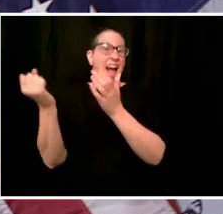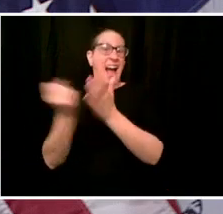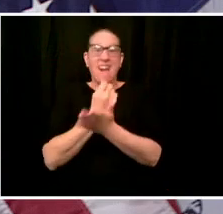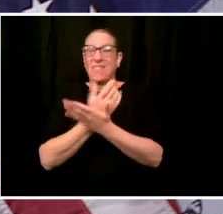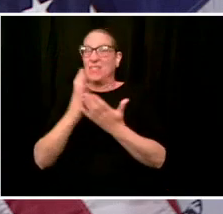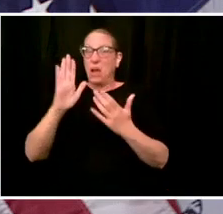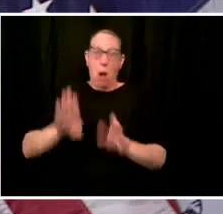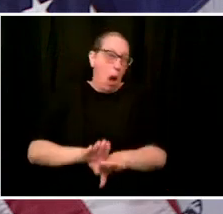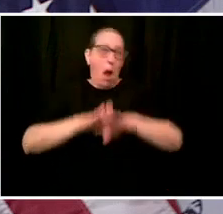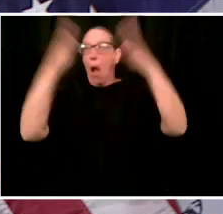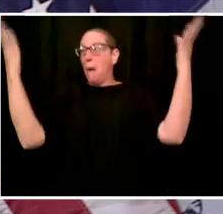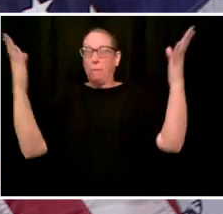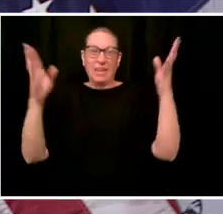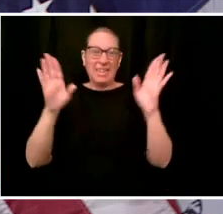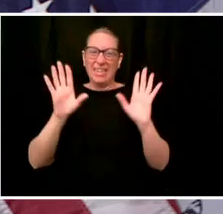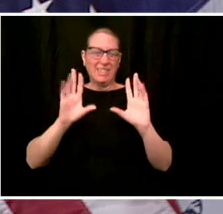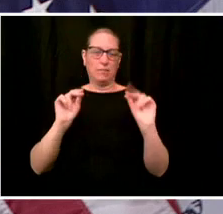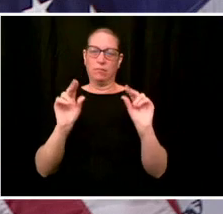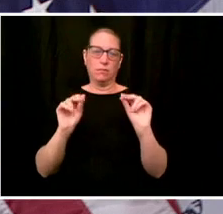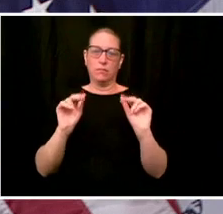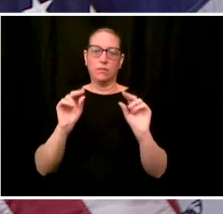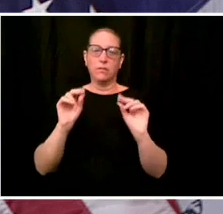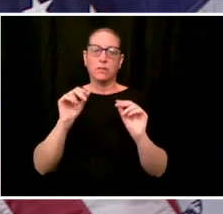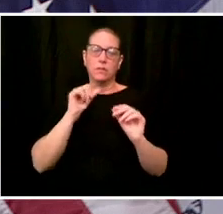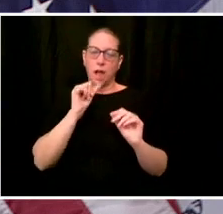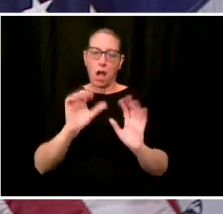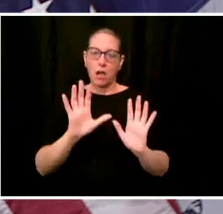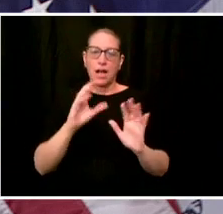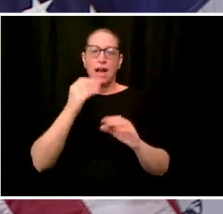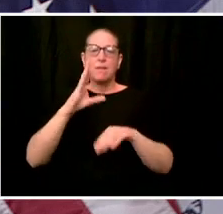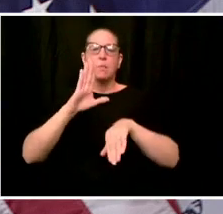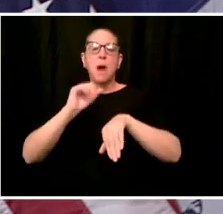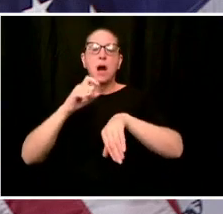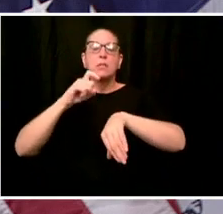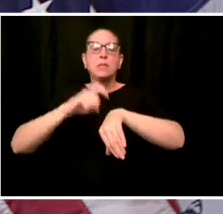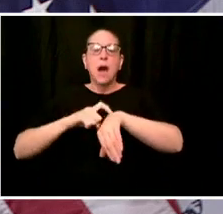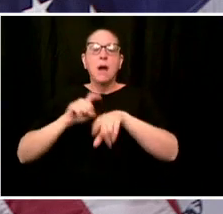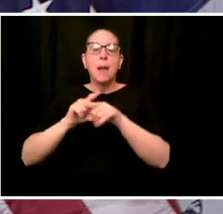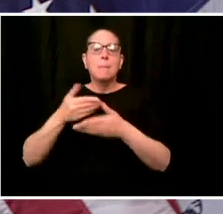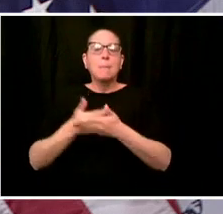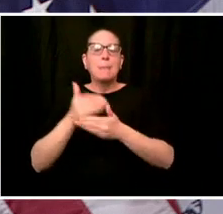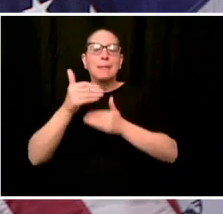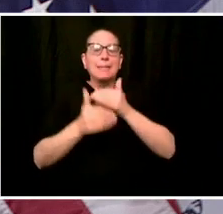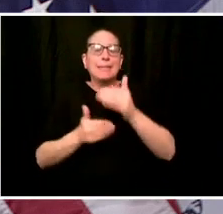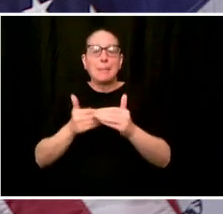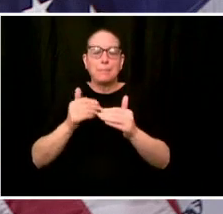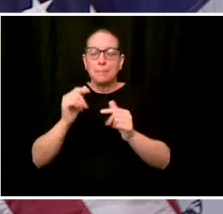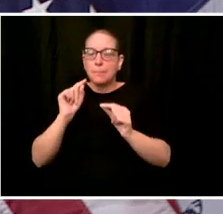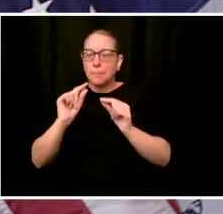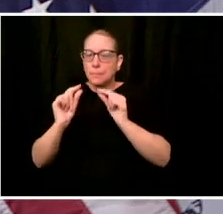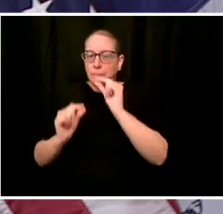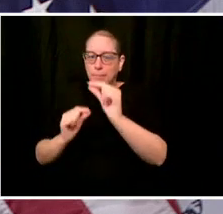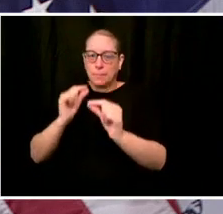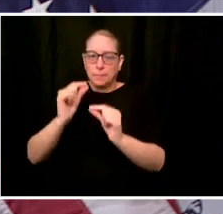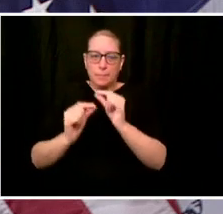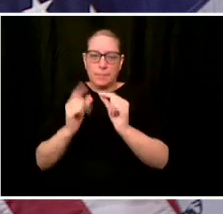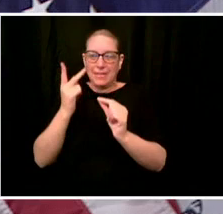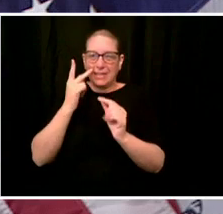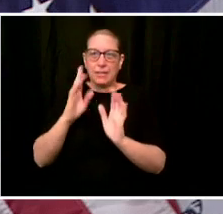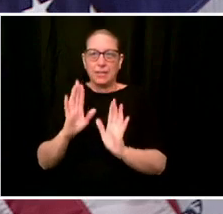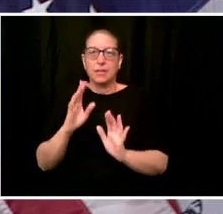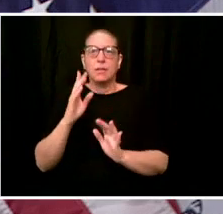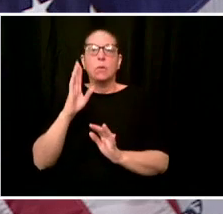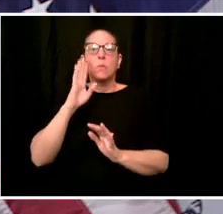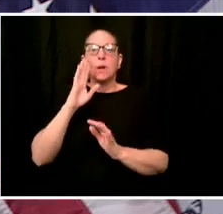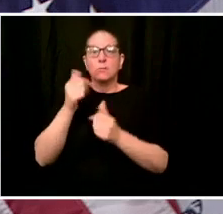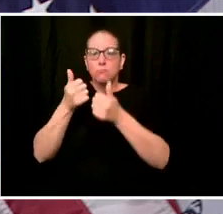We're talking about very measured moves, that kind of toe-hold concept. Try something. If it works for a sustained period of time, then try the next thing.